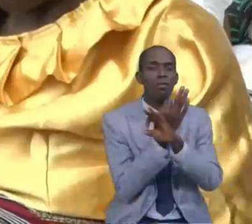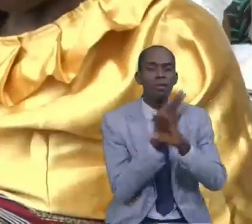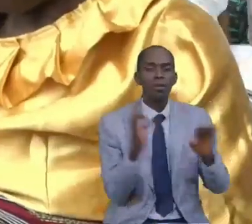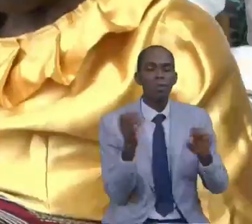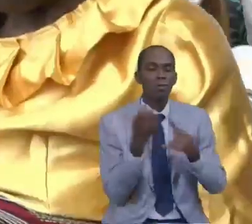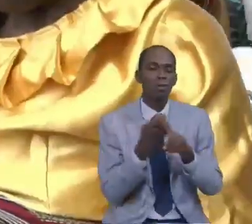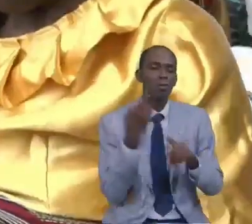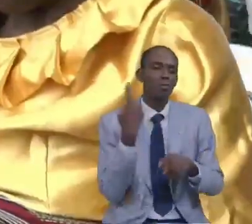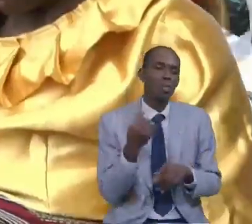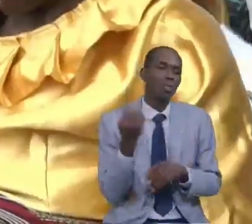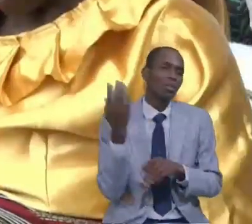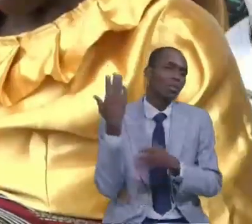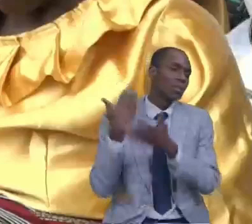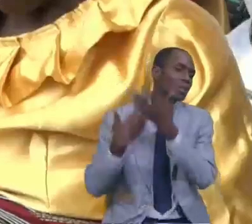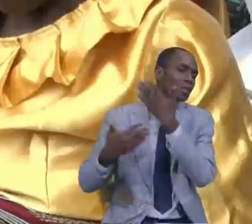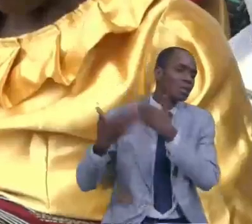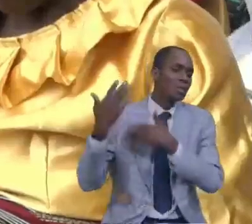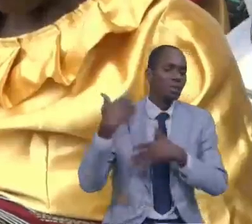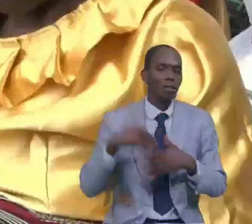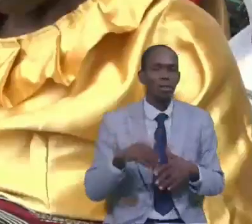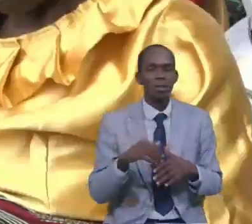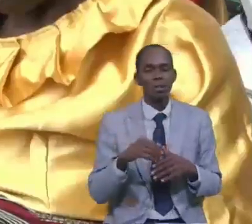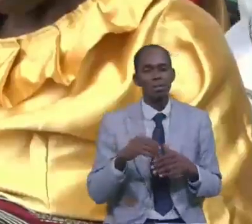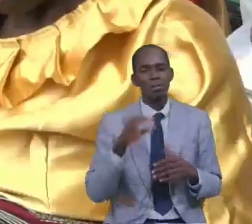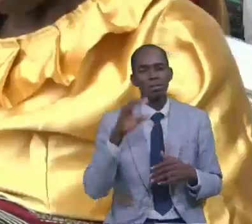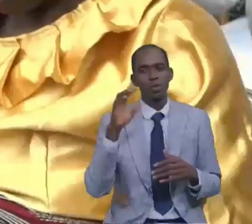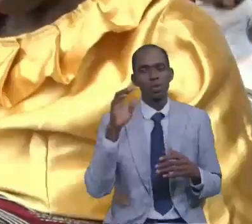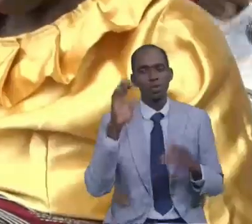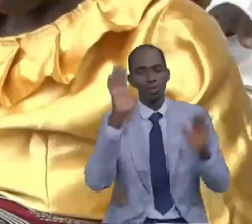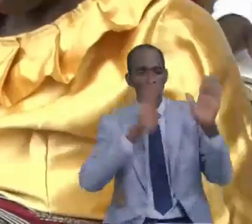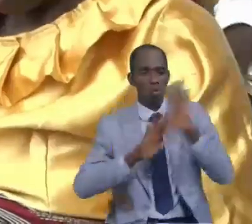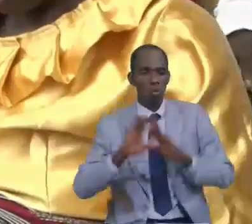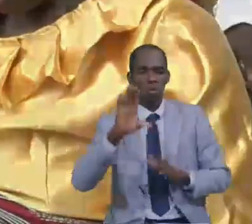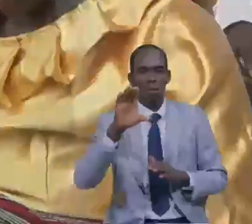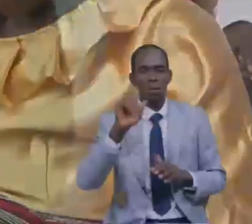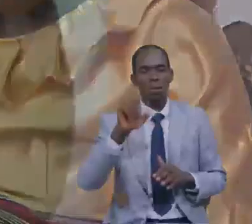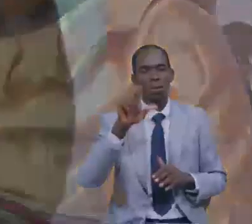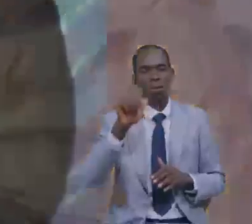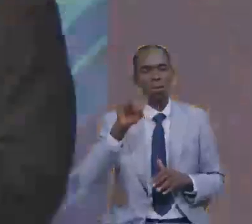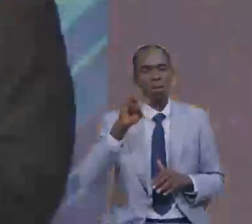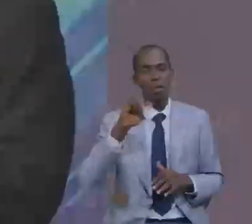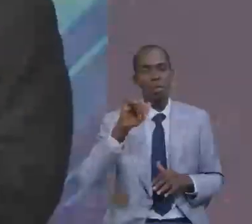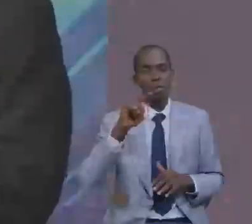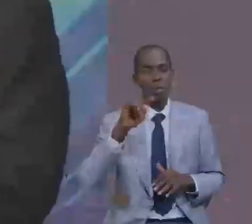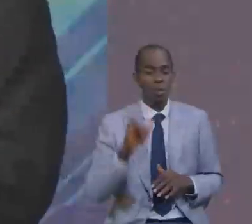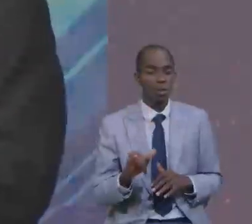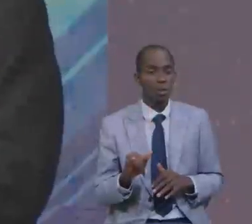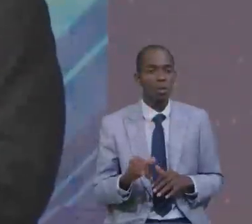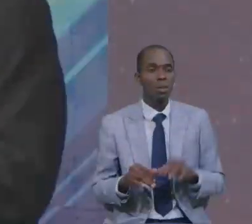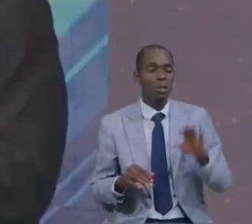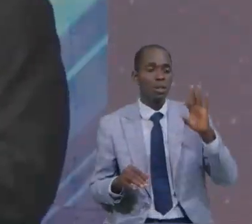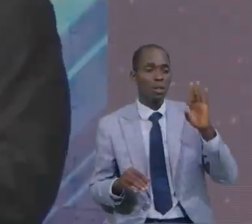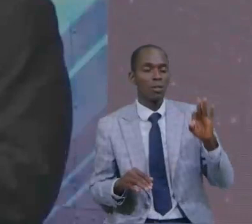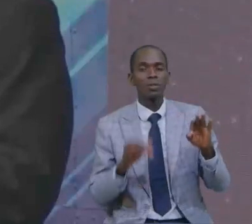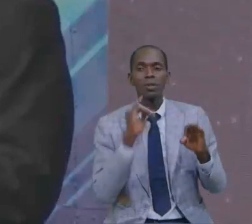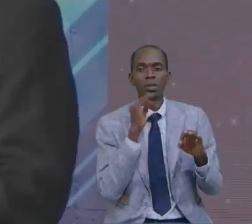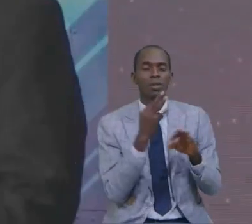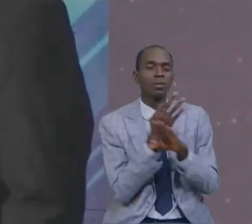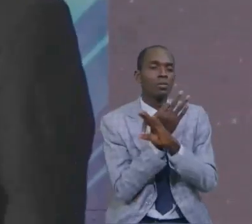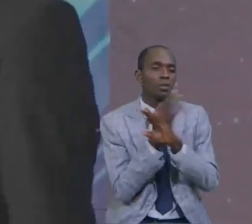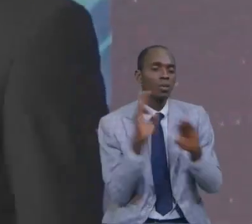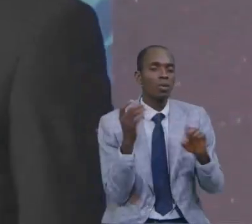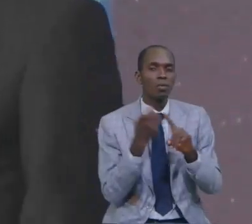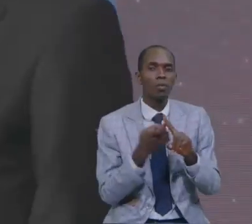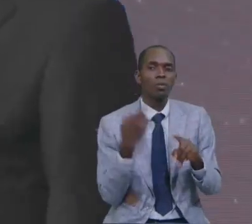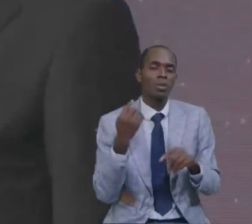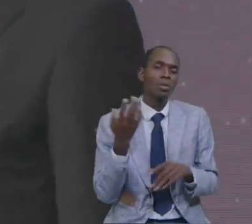freedom from ancient carnality. In 1 Corinthians chapter 3, reading from verse 1,